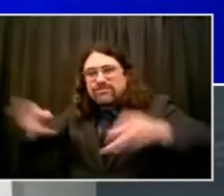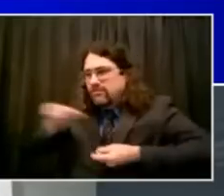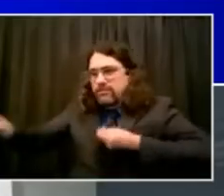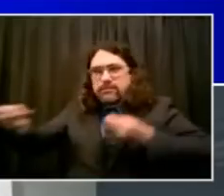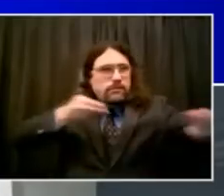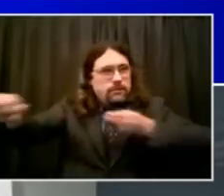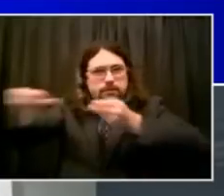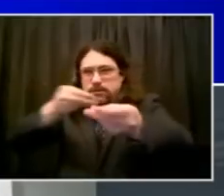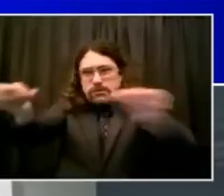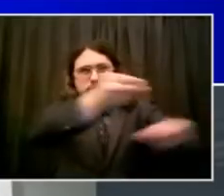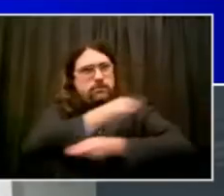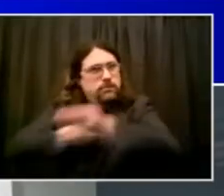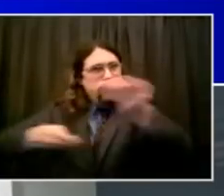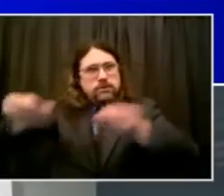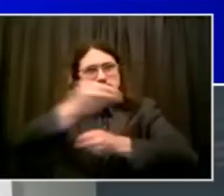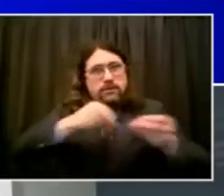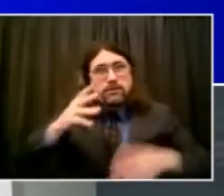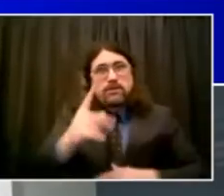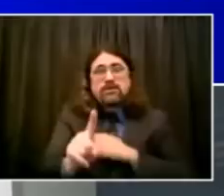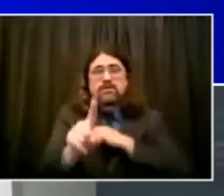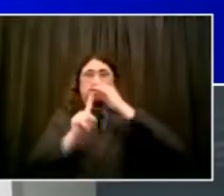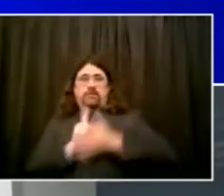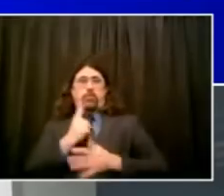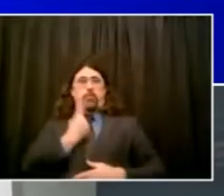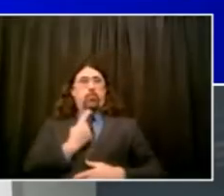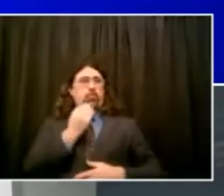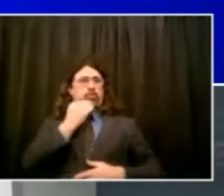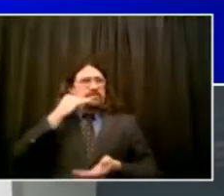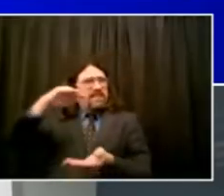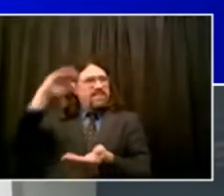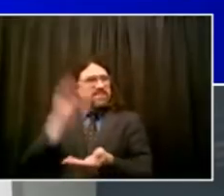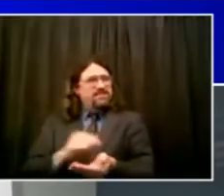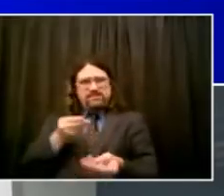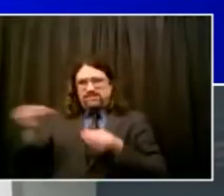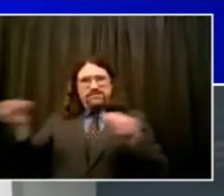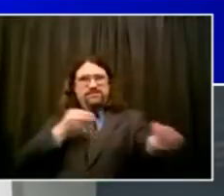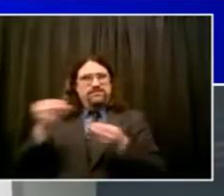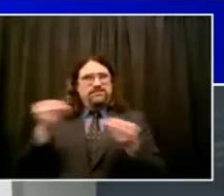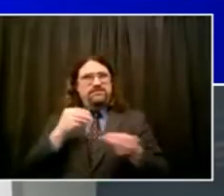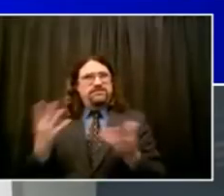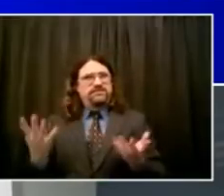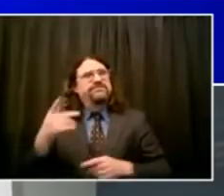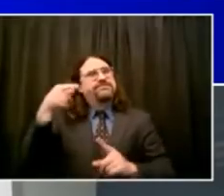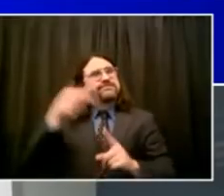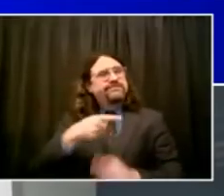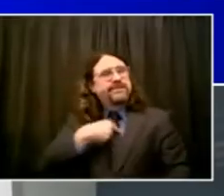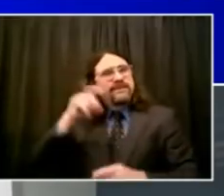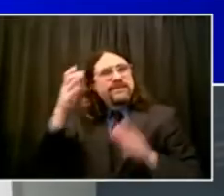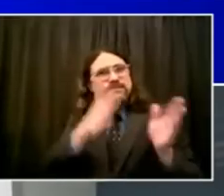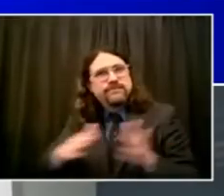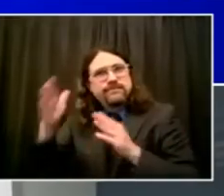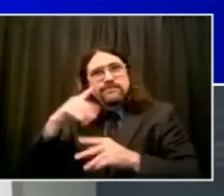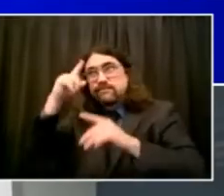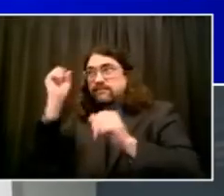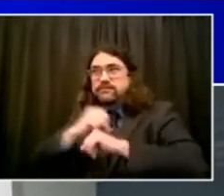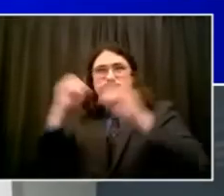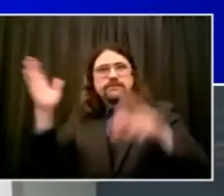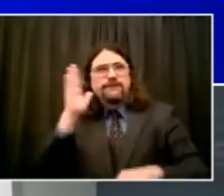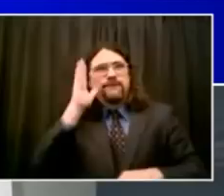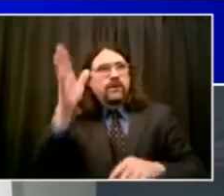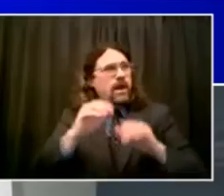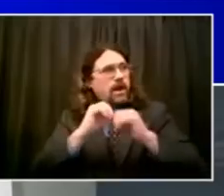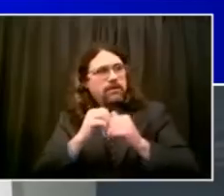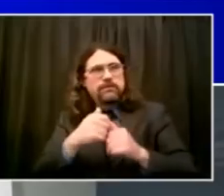comprehensive plan to maximize home care, because that's what it would take to reprogram our